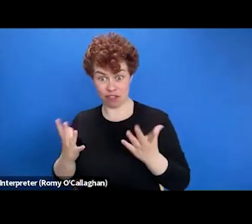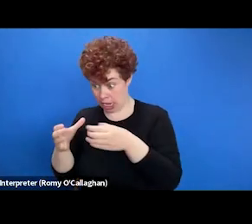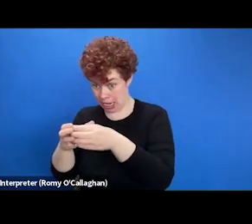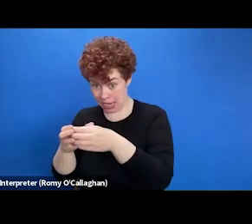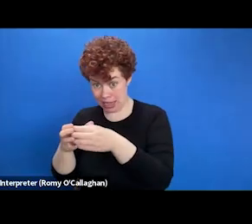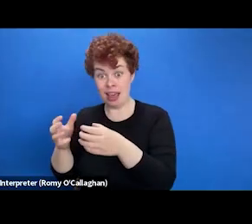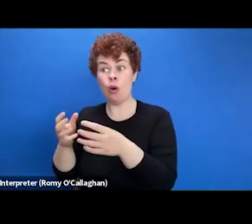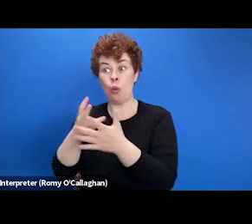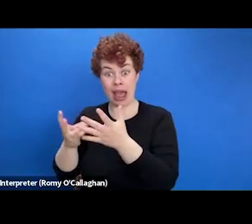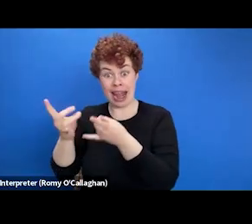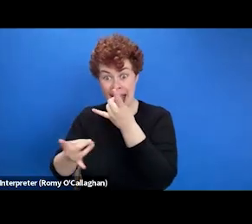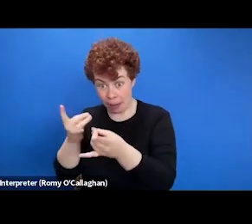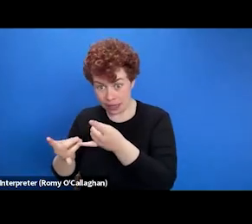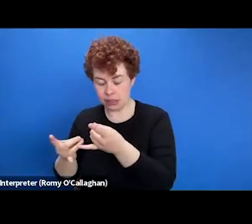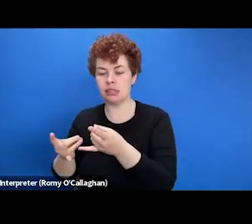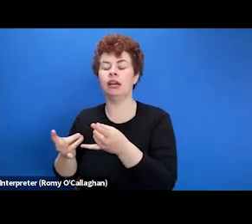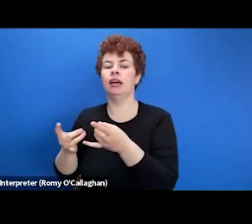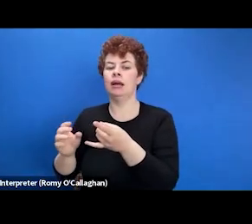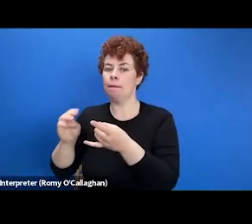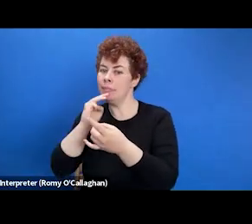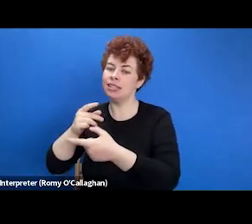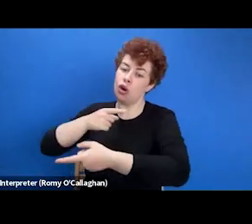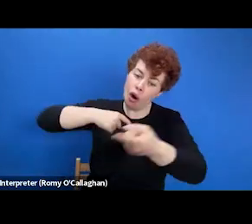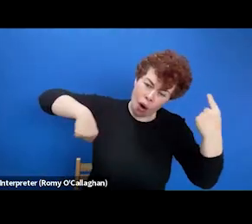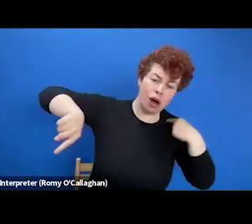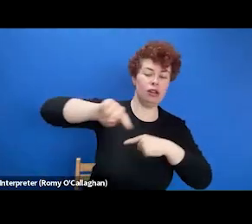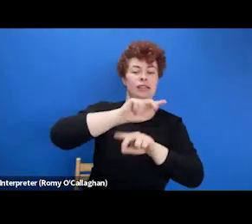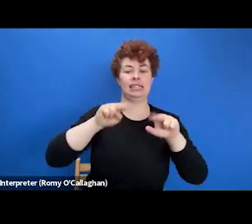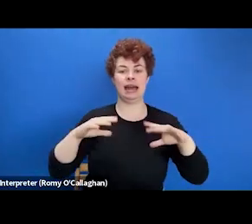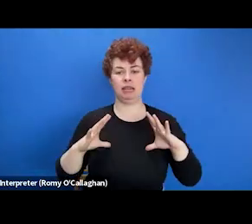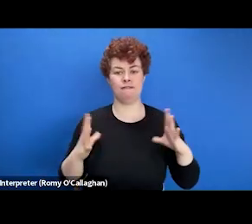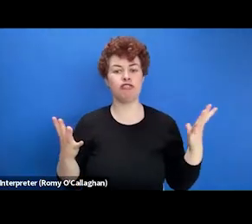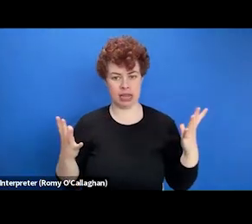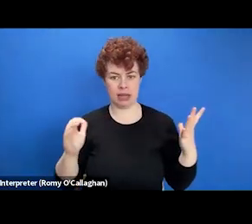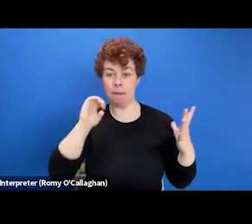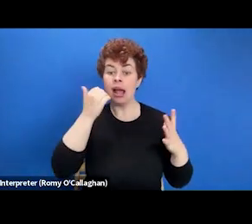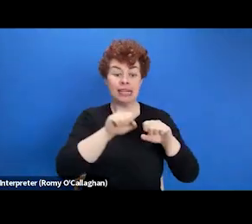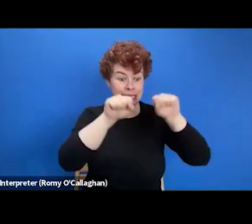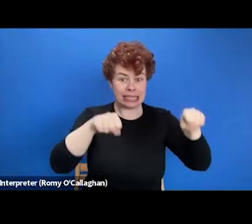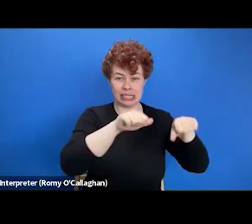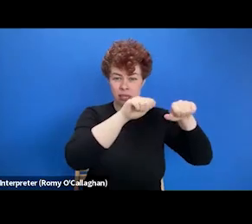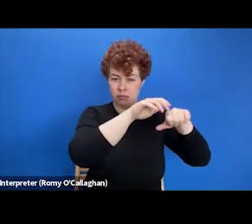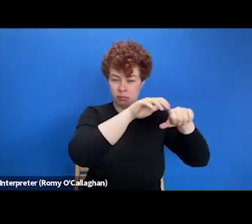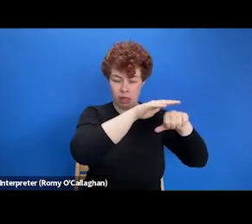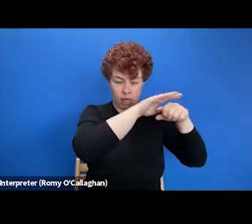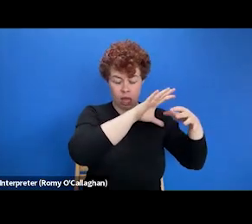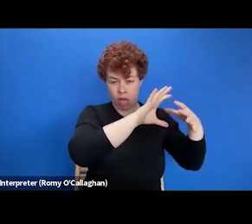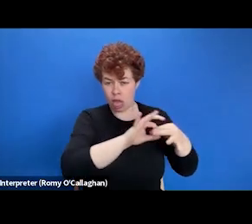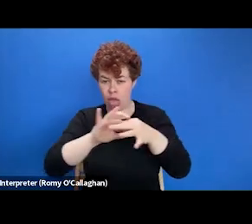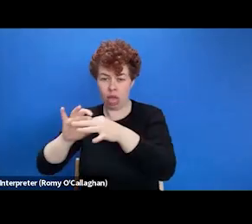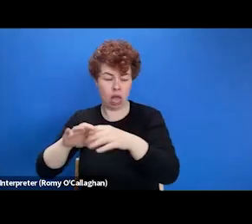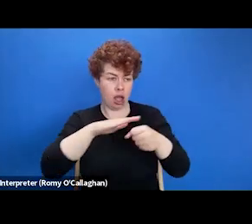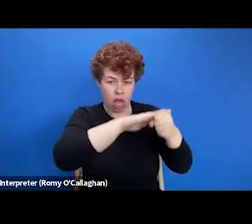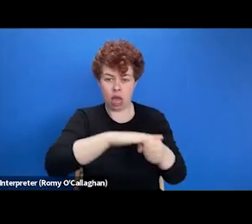us all, in showing all the link of complicity, all the systems of oppression that are interconnected and benefiting from